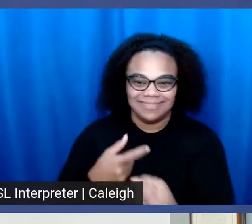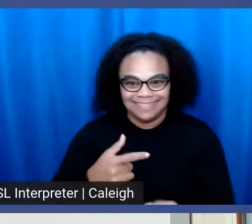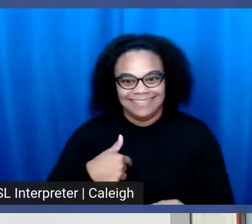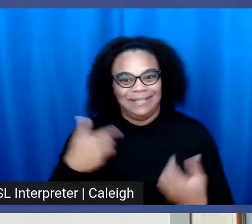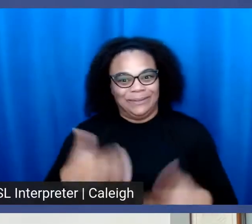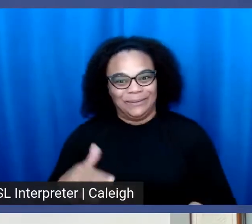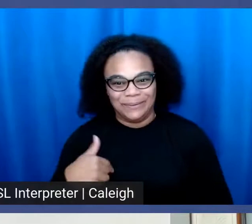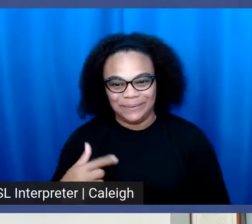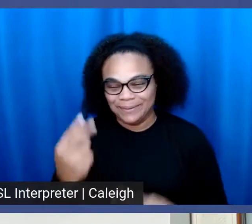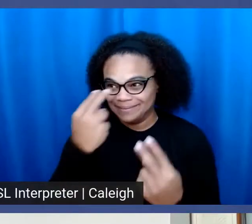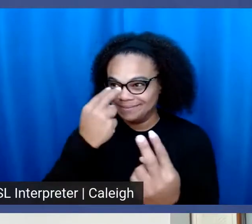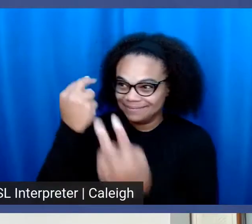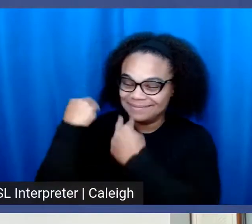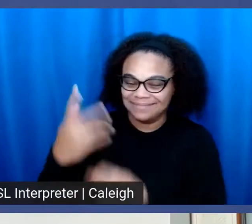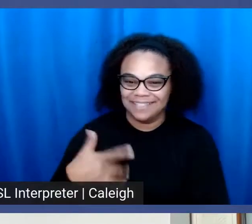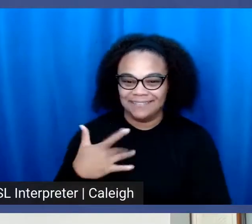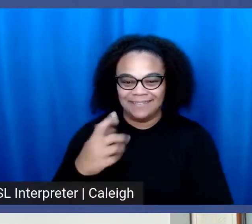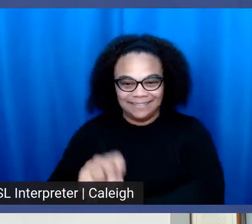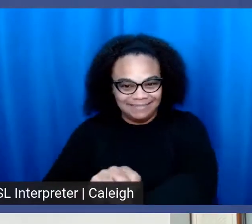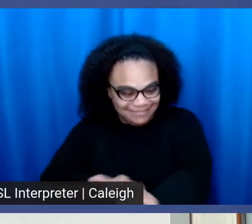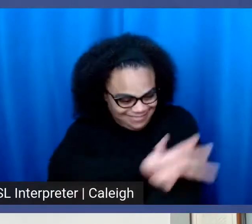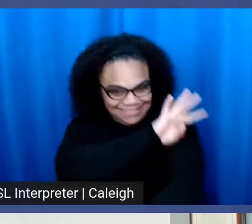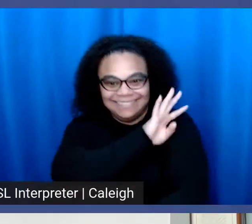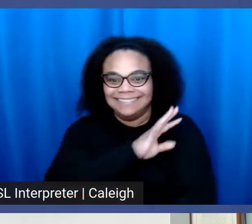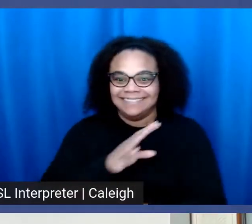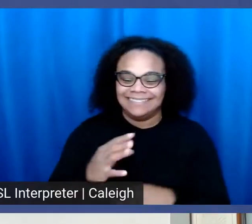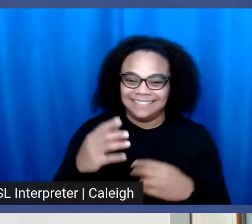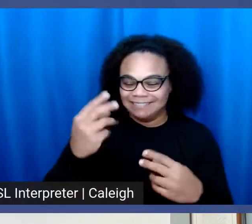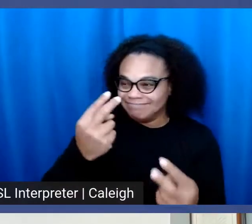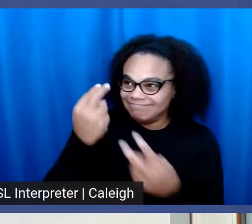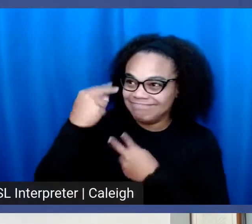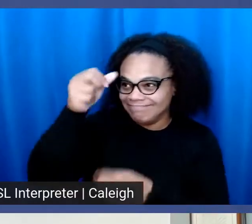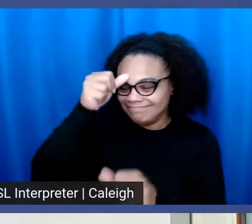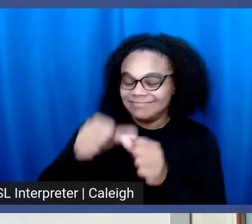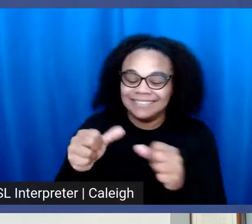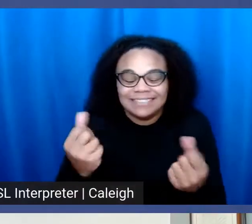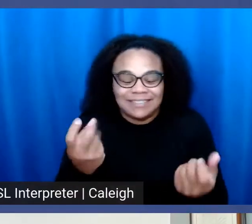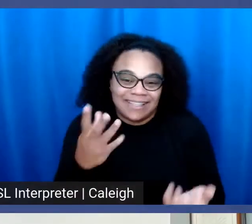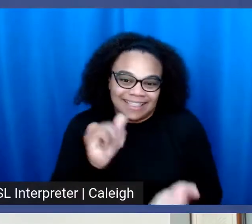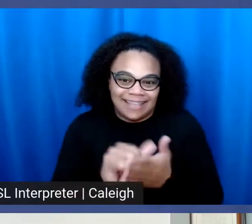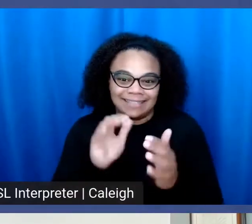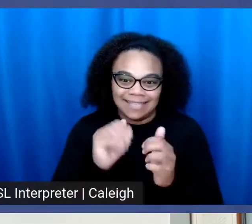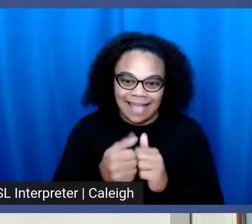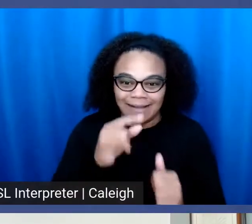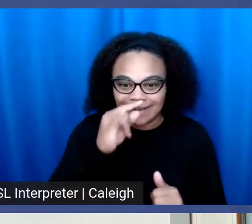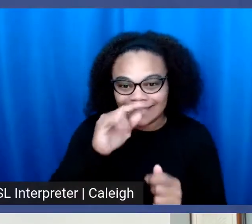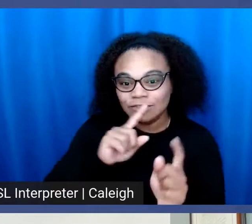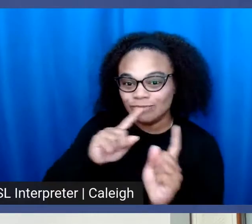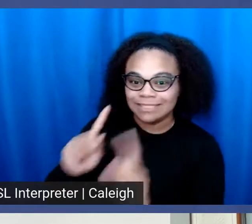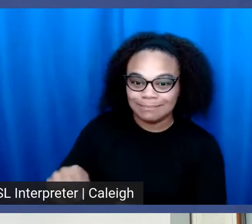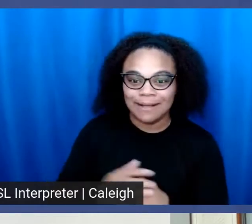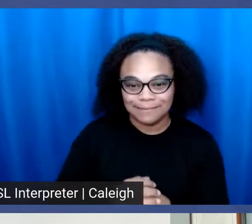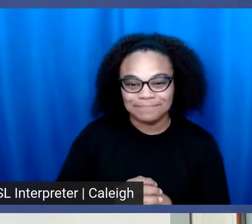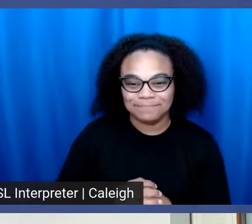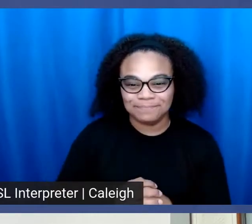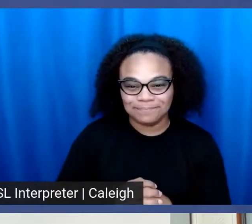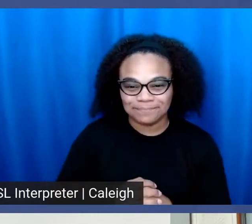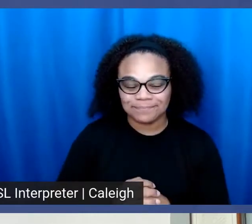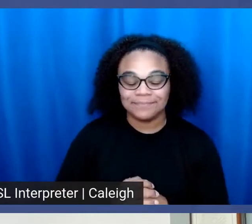actually. Yes. So proud. So that's how kids wonderful. are involved. That's how kids respond. Oh.